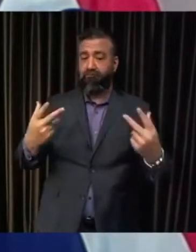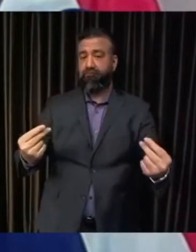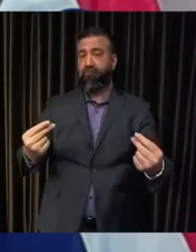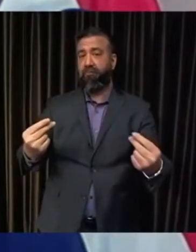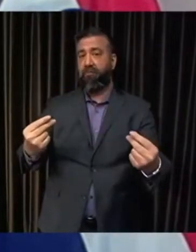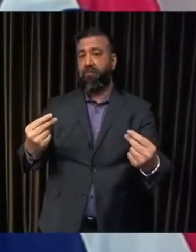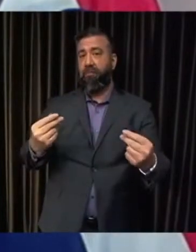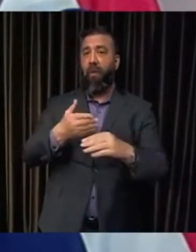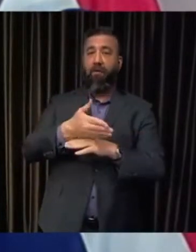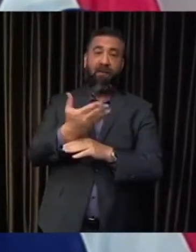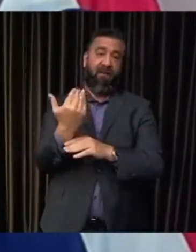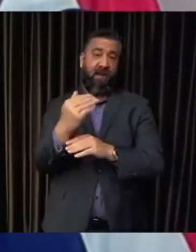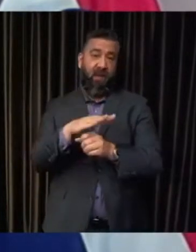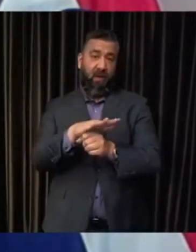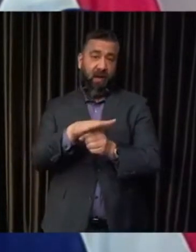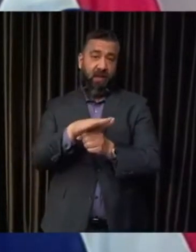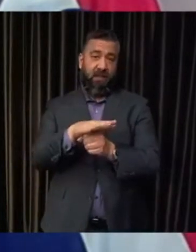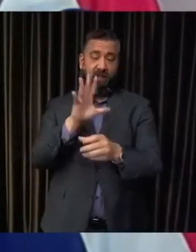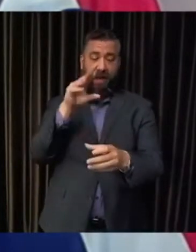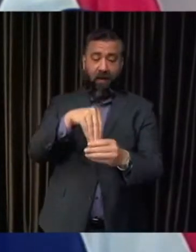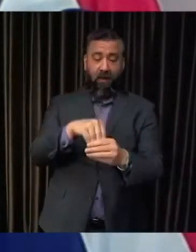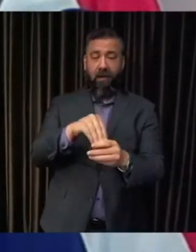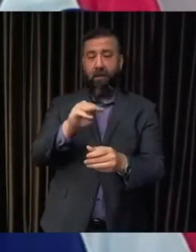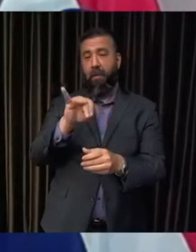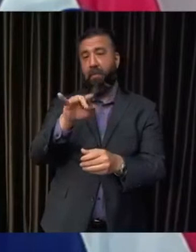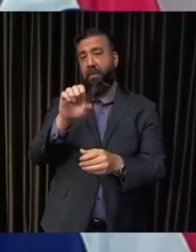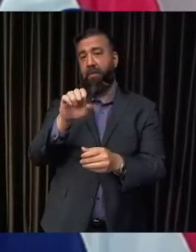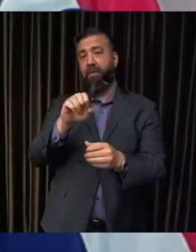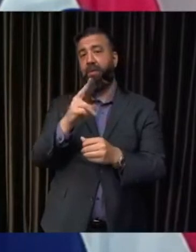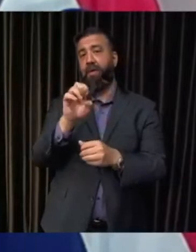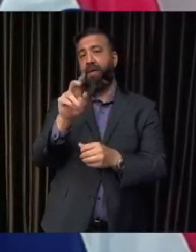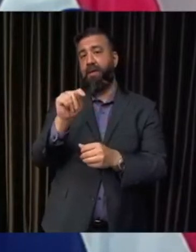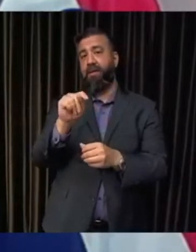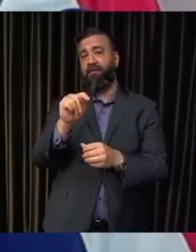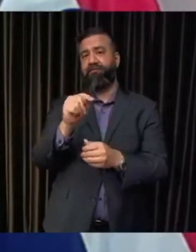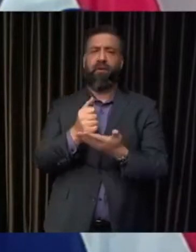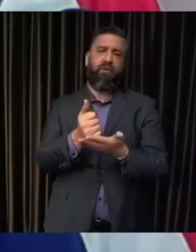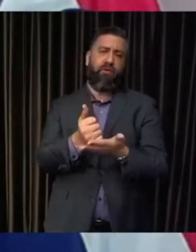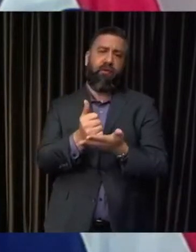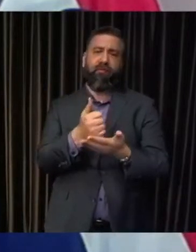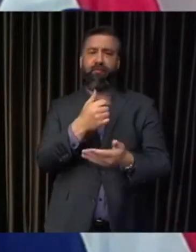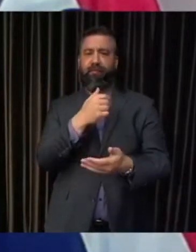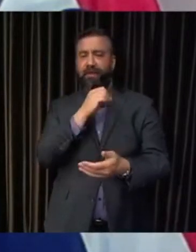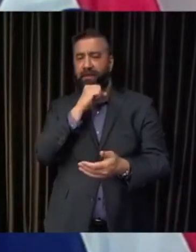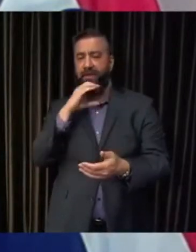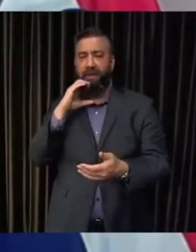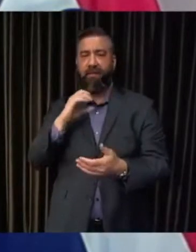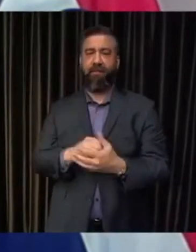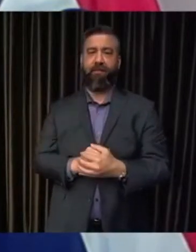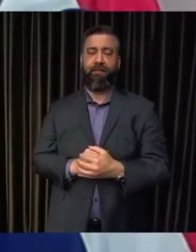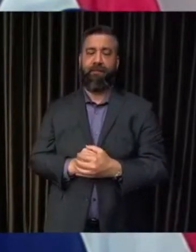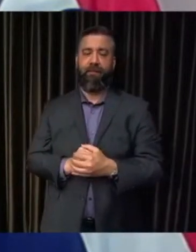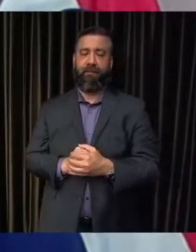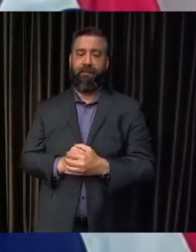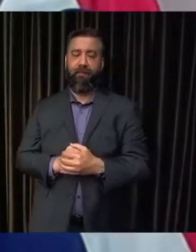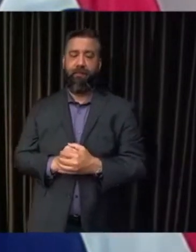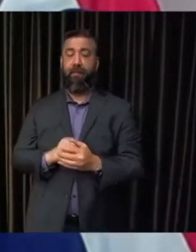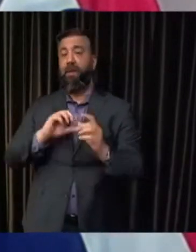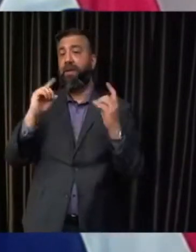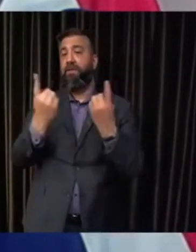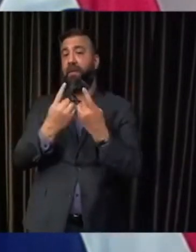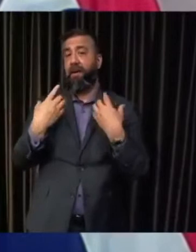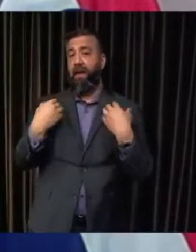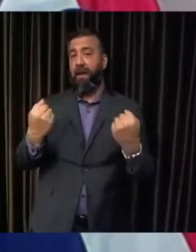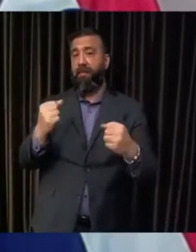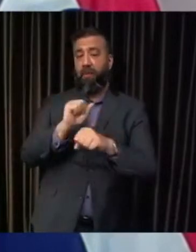15 locations, including mobile units that serve senior housing complexes and homebound individuals. The Department of Public Health